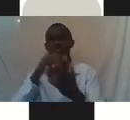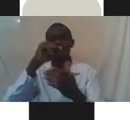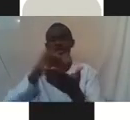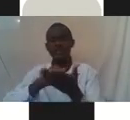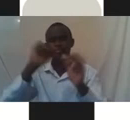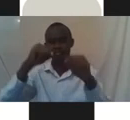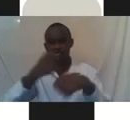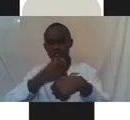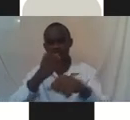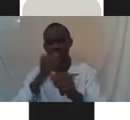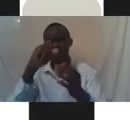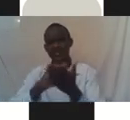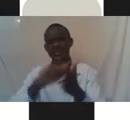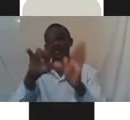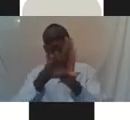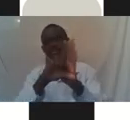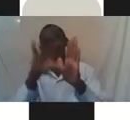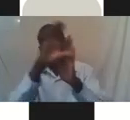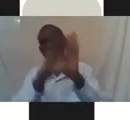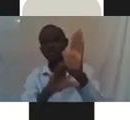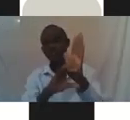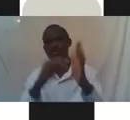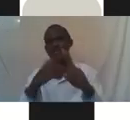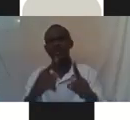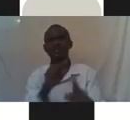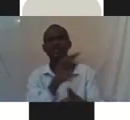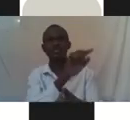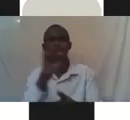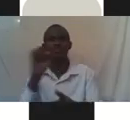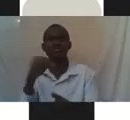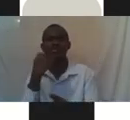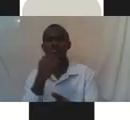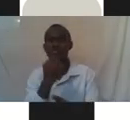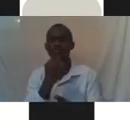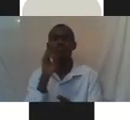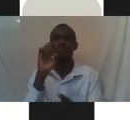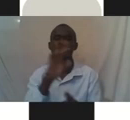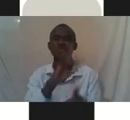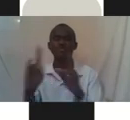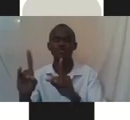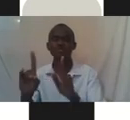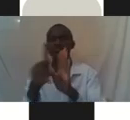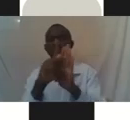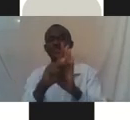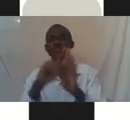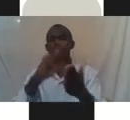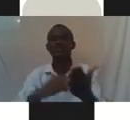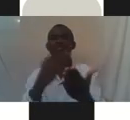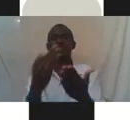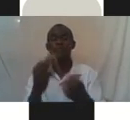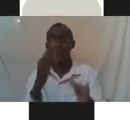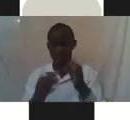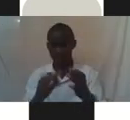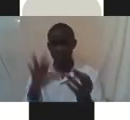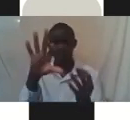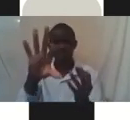can do legislation, but those who are supposed to do policy fail to do that? If we don't identify that